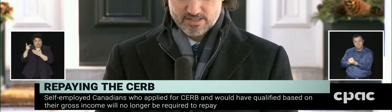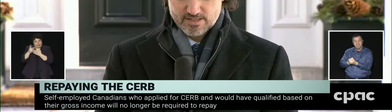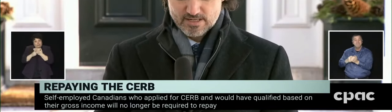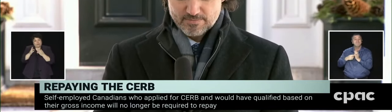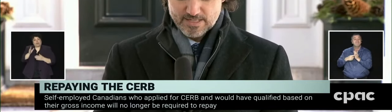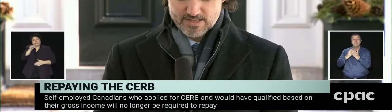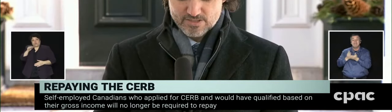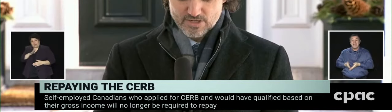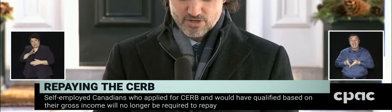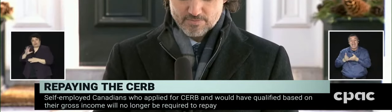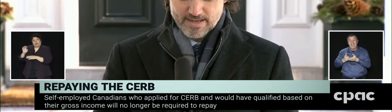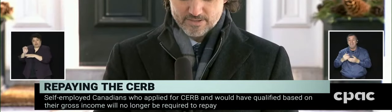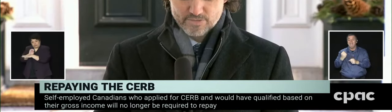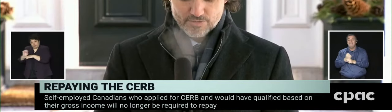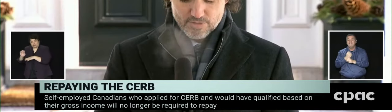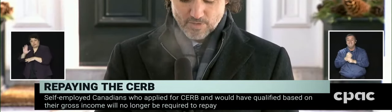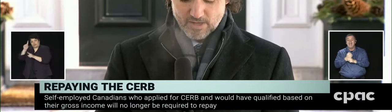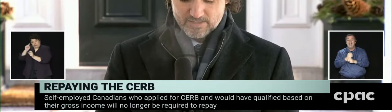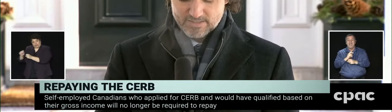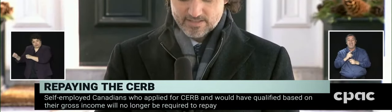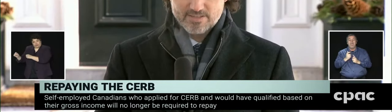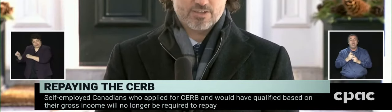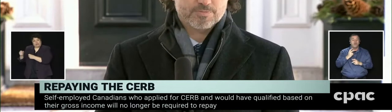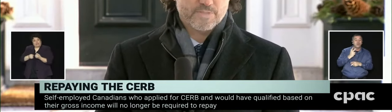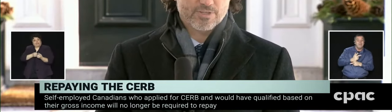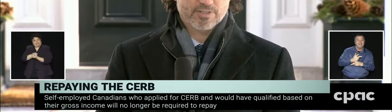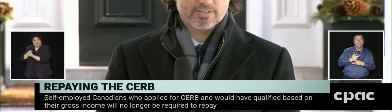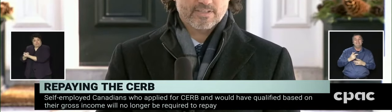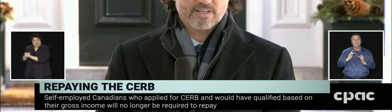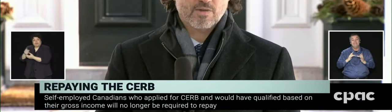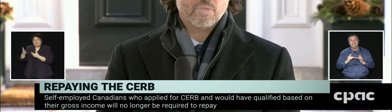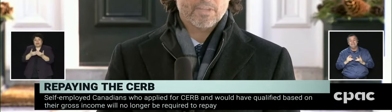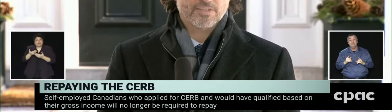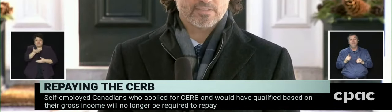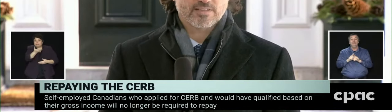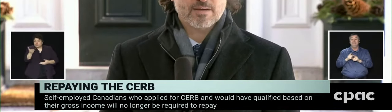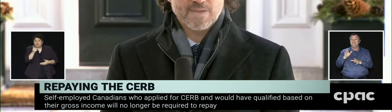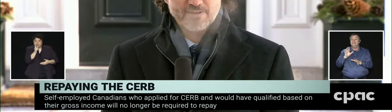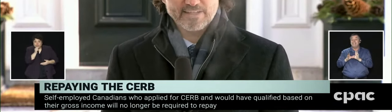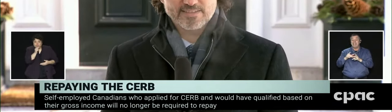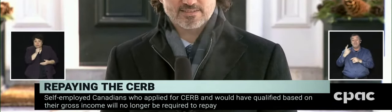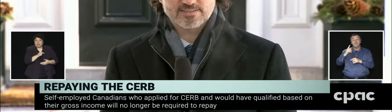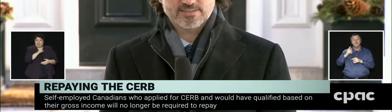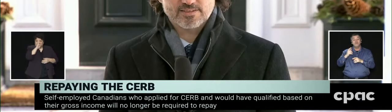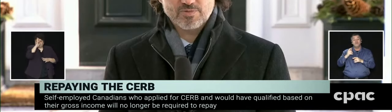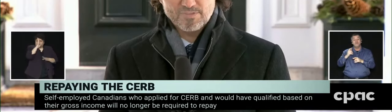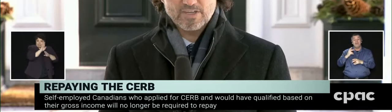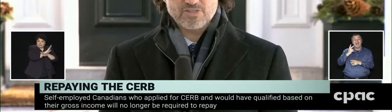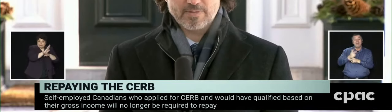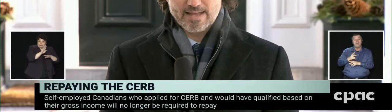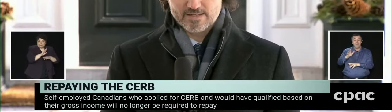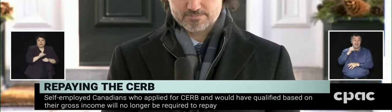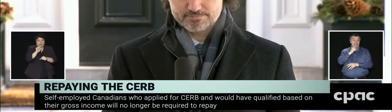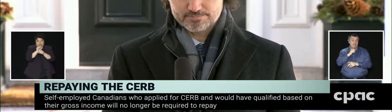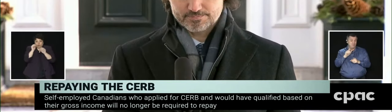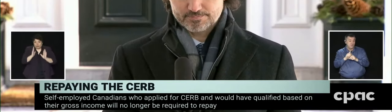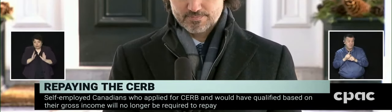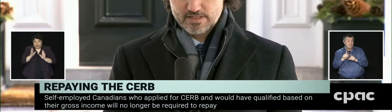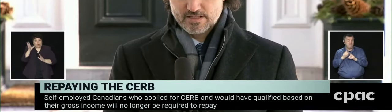Strategy. Because no matter who you are, an entrepreneur, a worker, a parent, we've got your